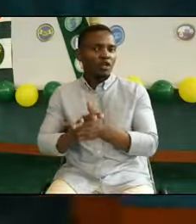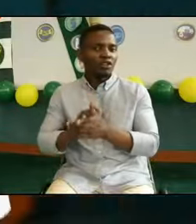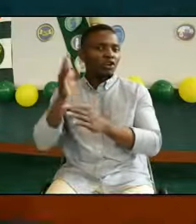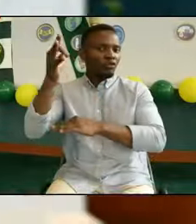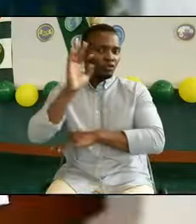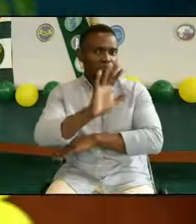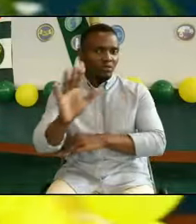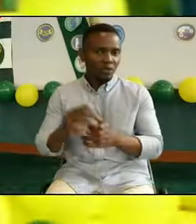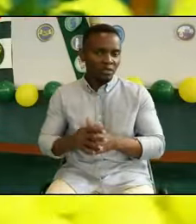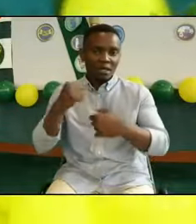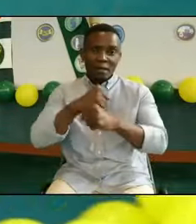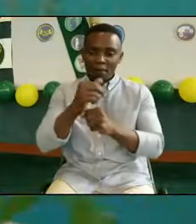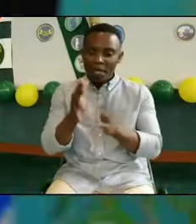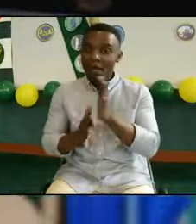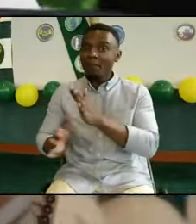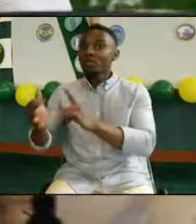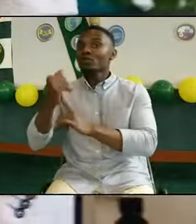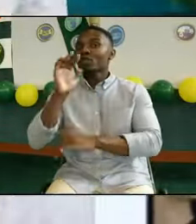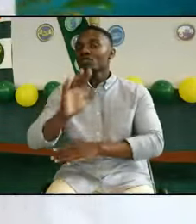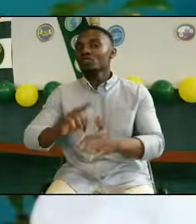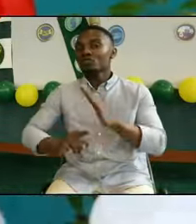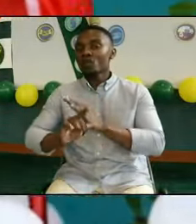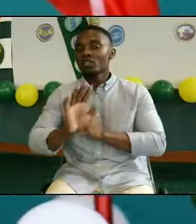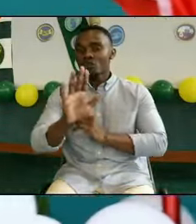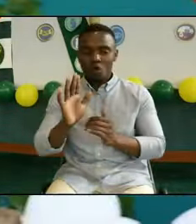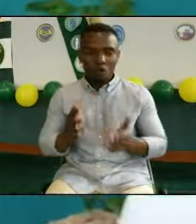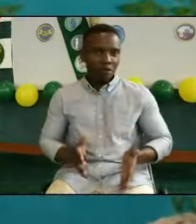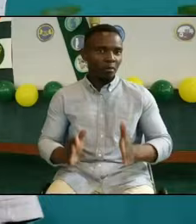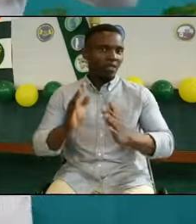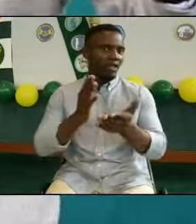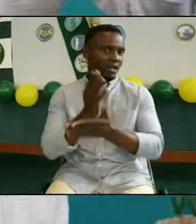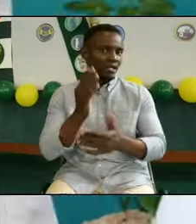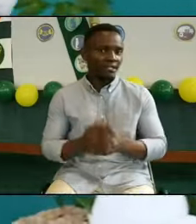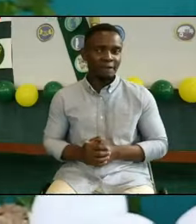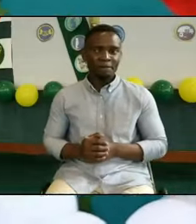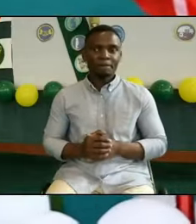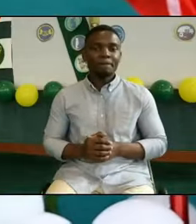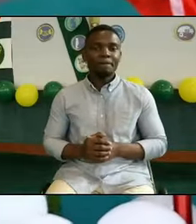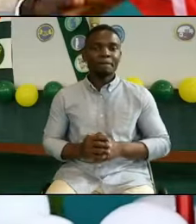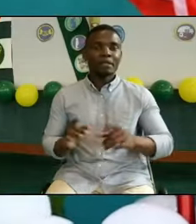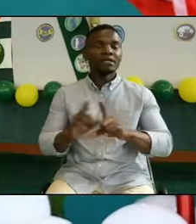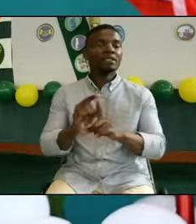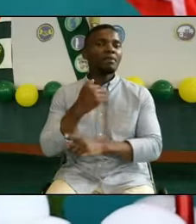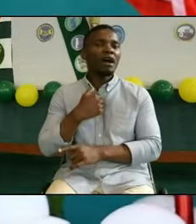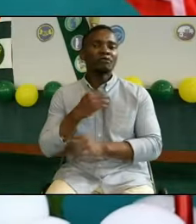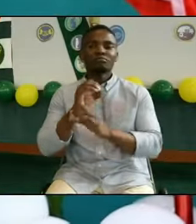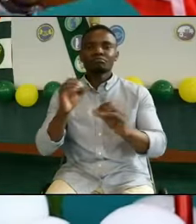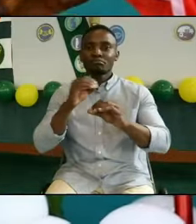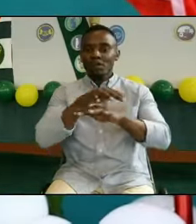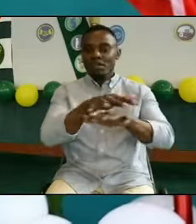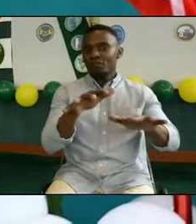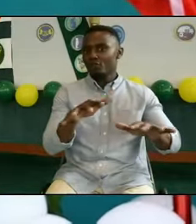draft a plan to give you back your birthright. And you do that, you are going nowhere. There will not be influence, there will not be